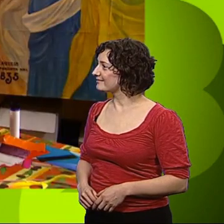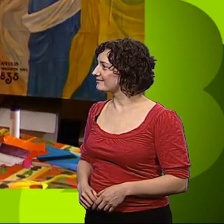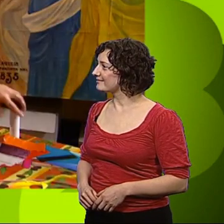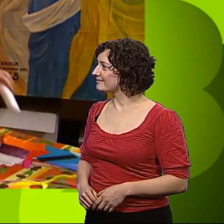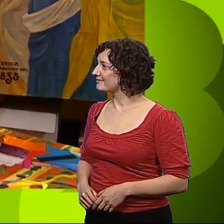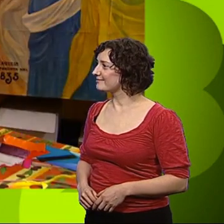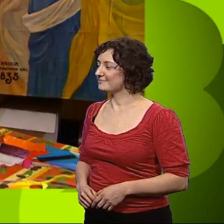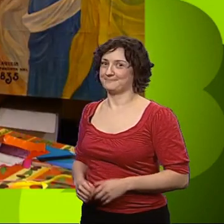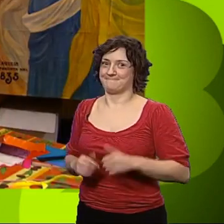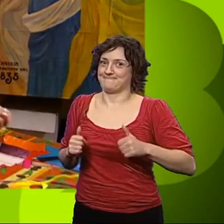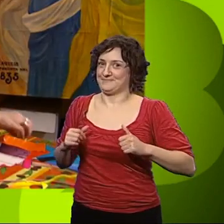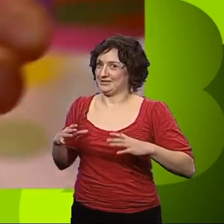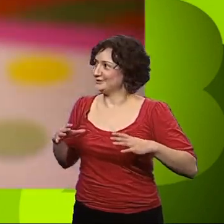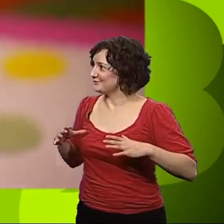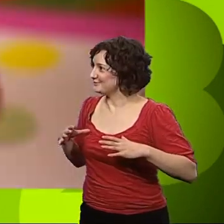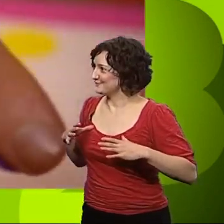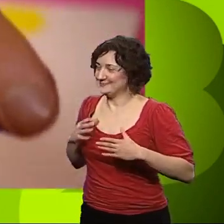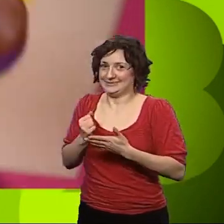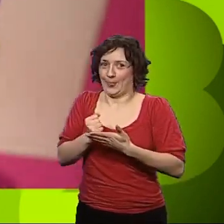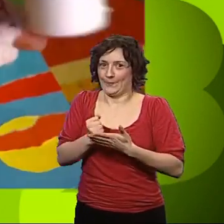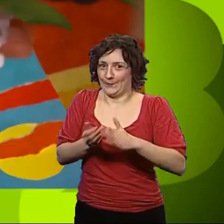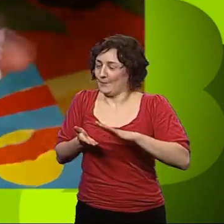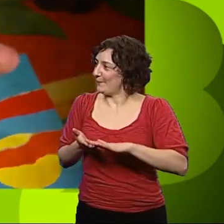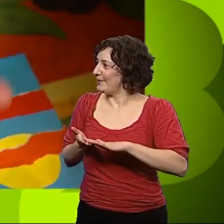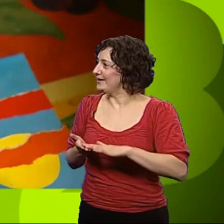I think I'm ready to glue that down.